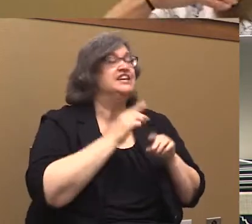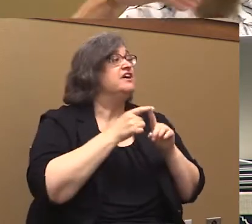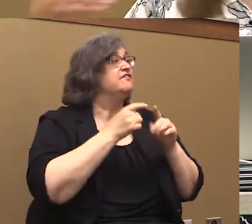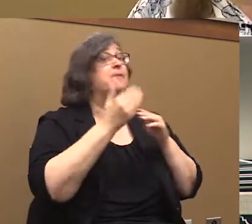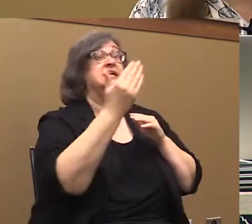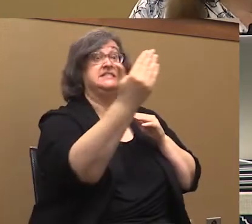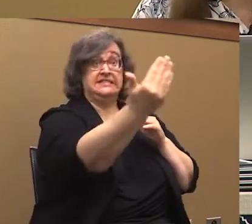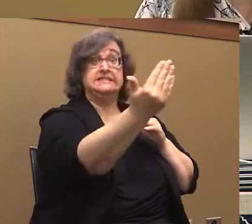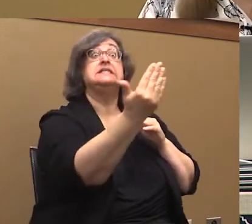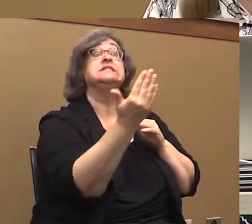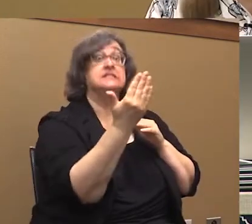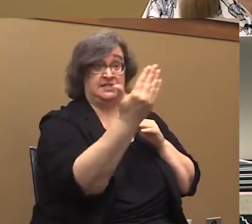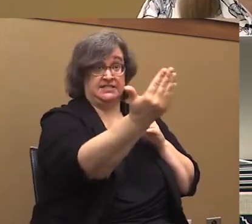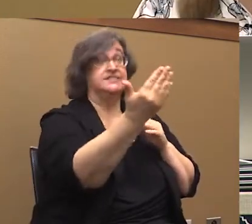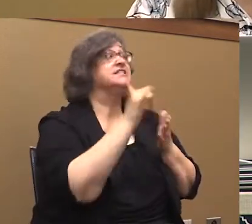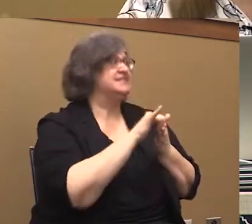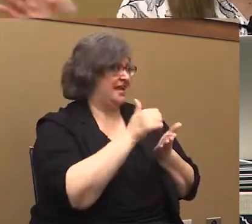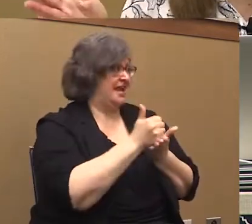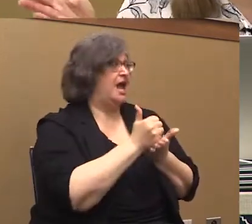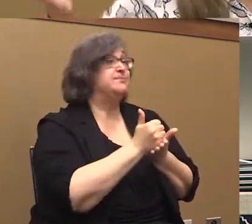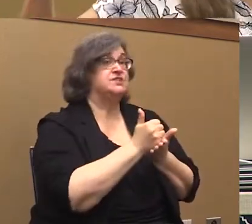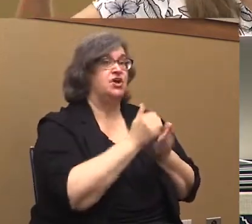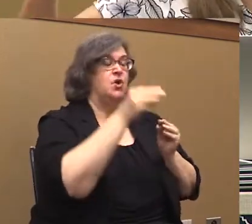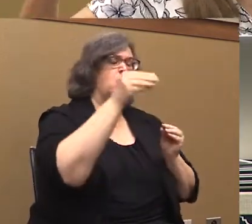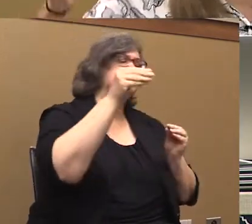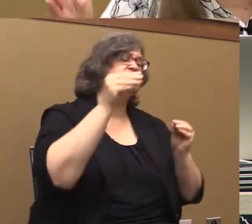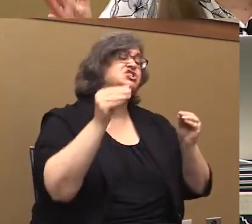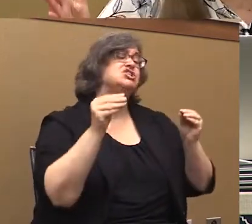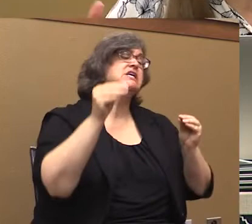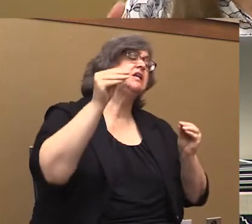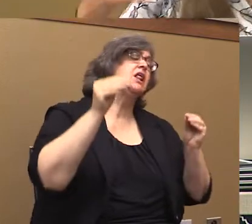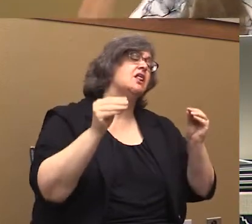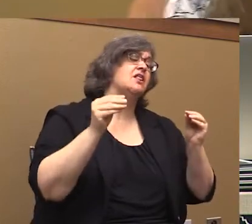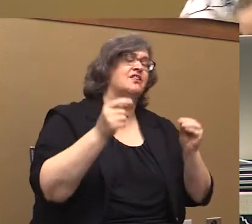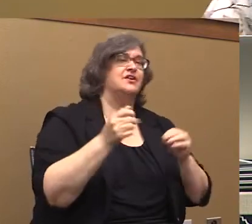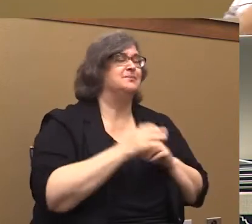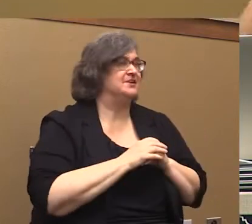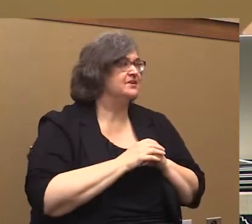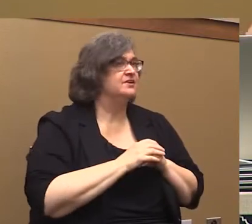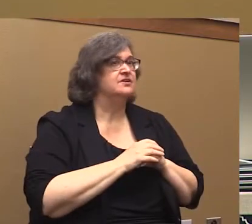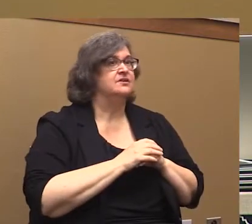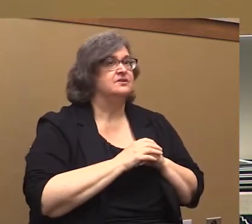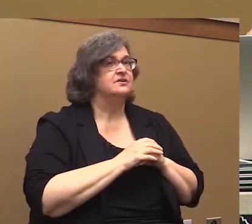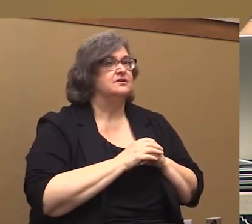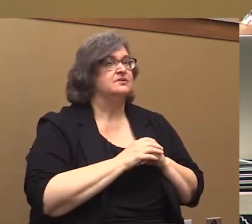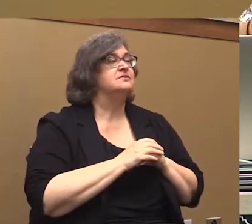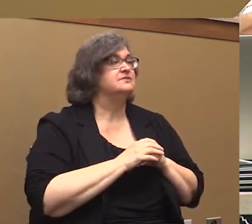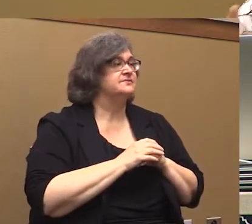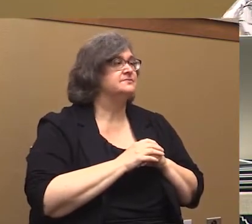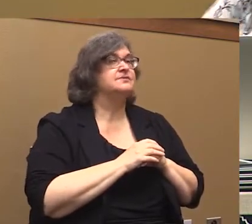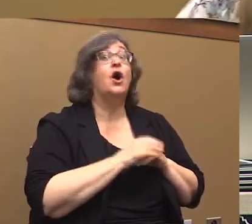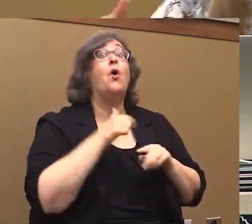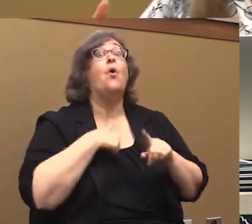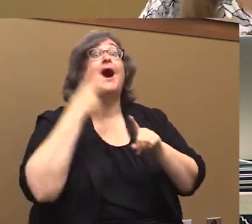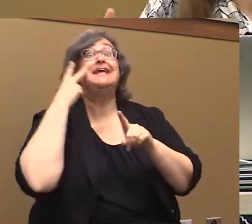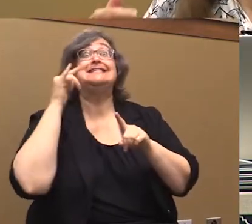Yeah, if from a distance, sometimes that helps, or you turn it a little bit. But what if all of